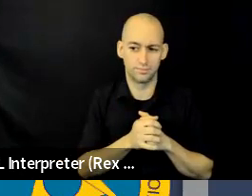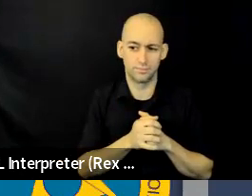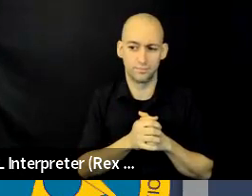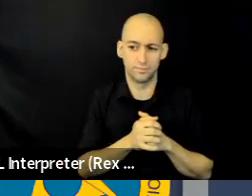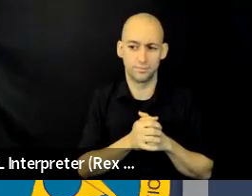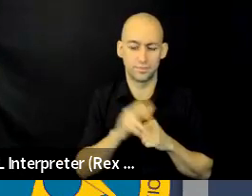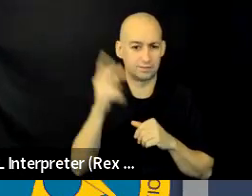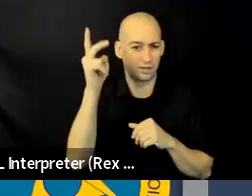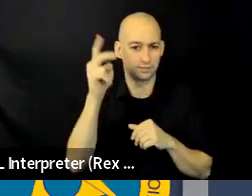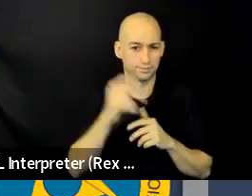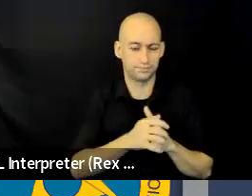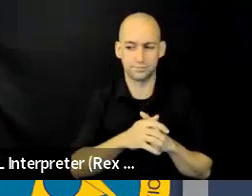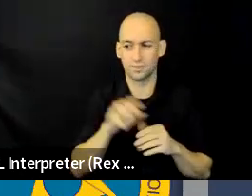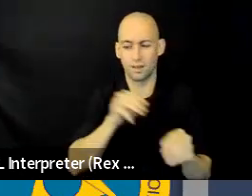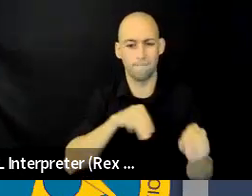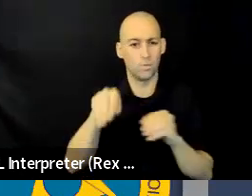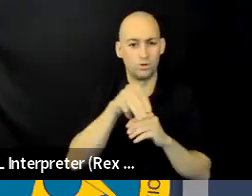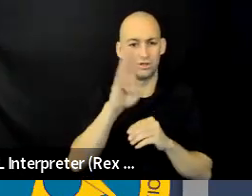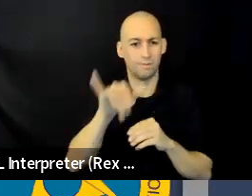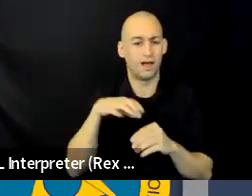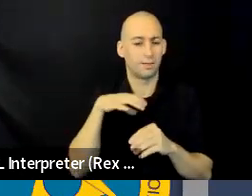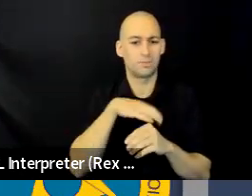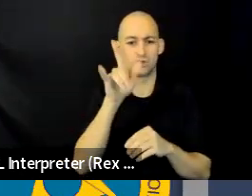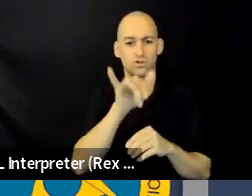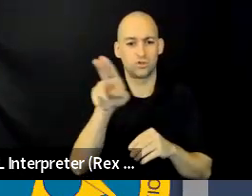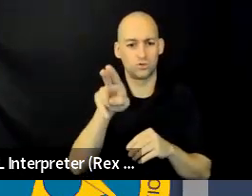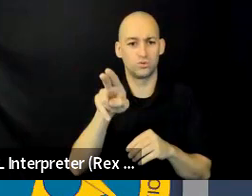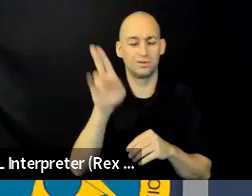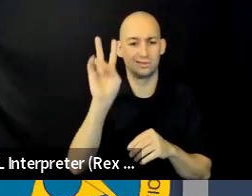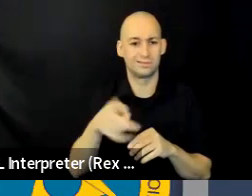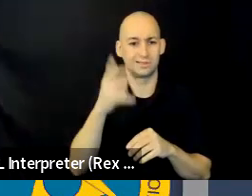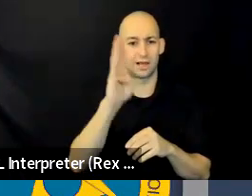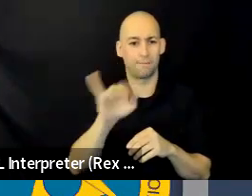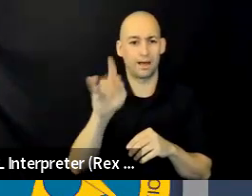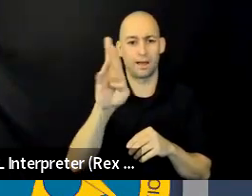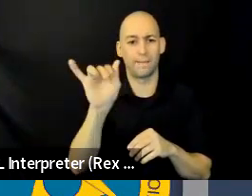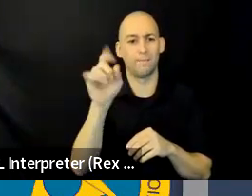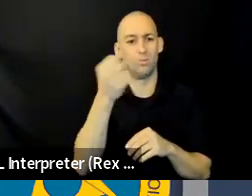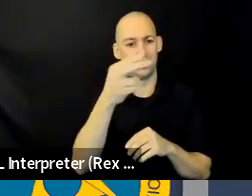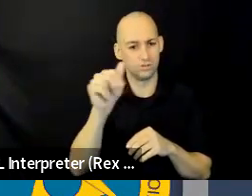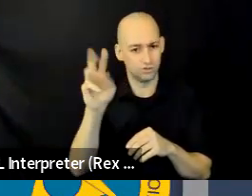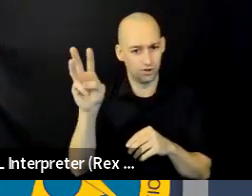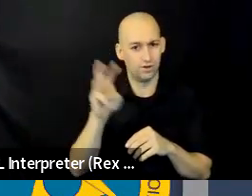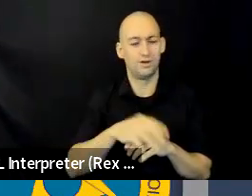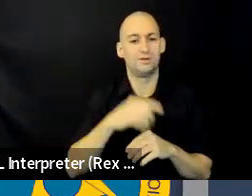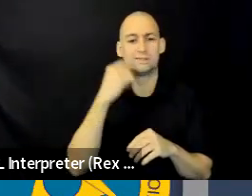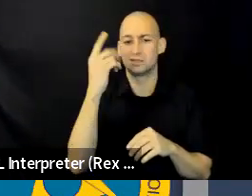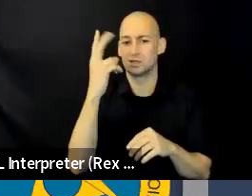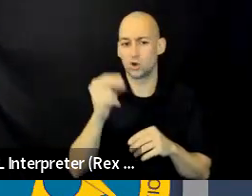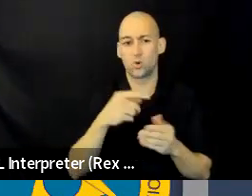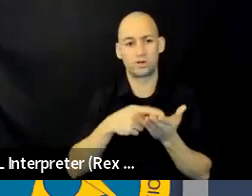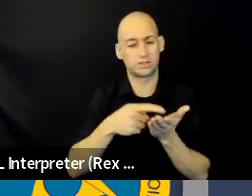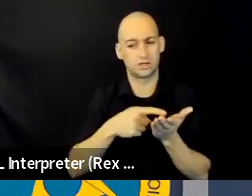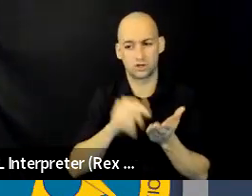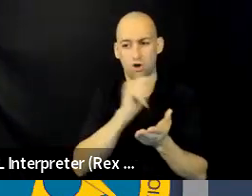Second. There's a motion by Commissioner Liu, a second by Commissioner Bradshaw. Seeing no further discussion, all